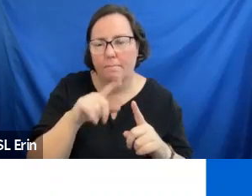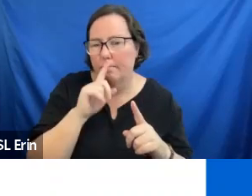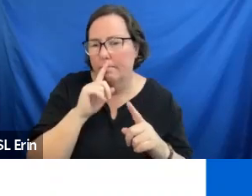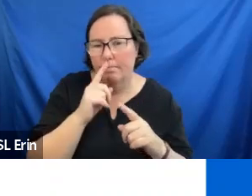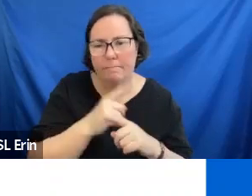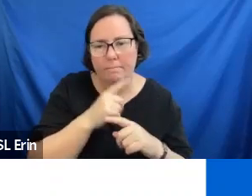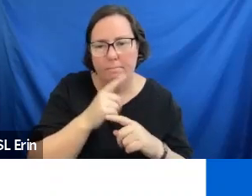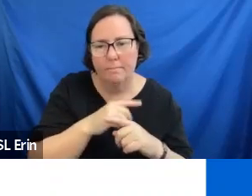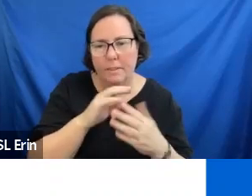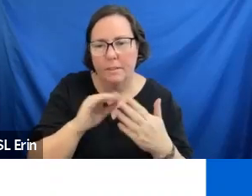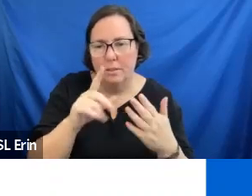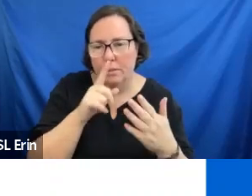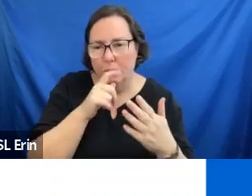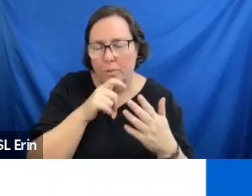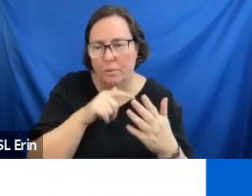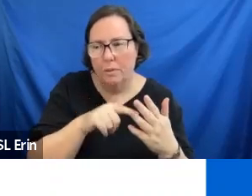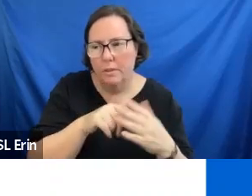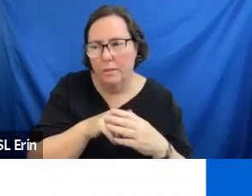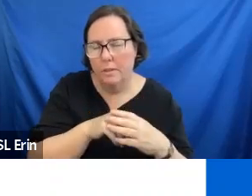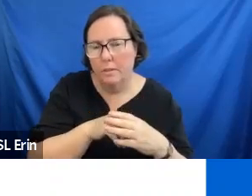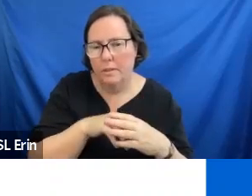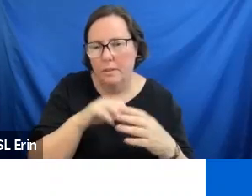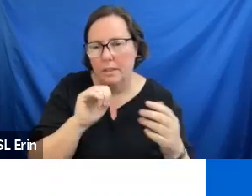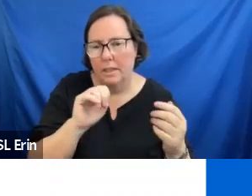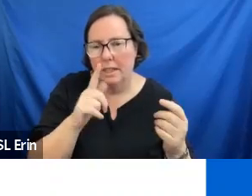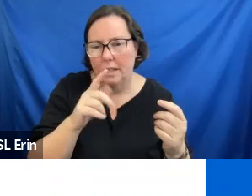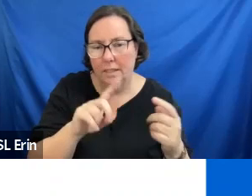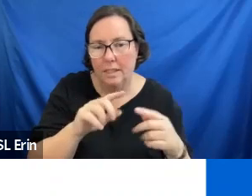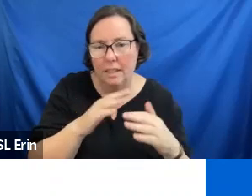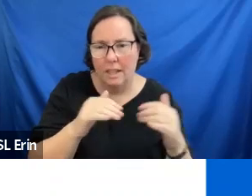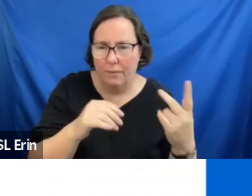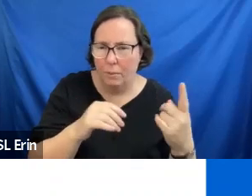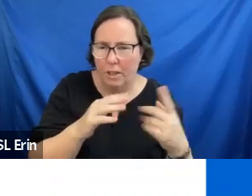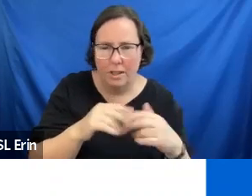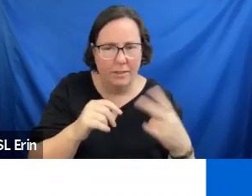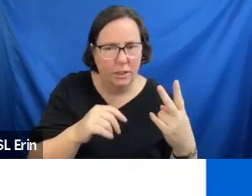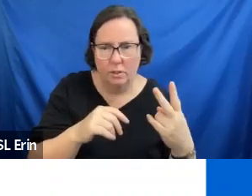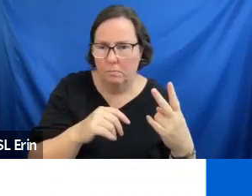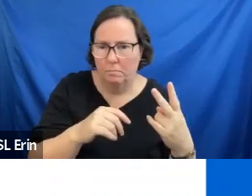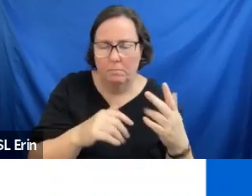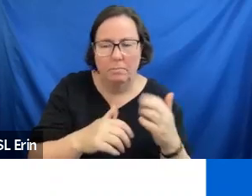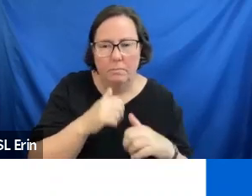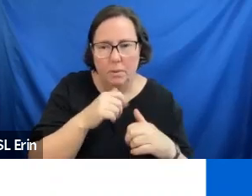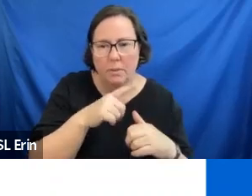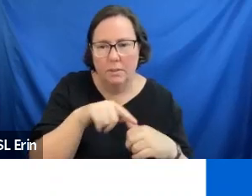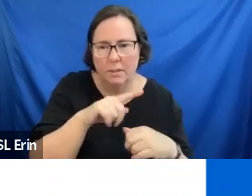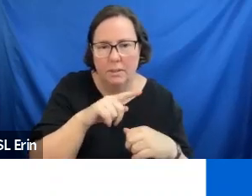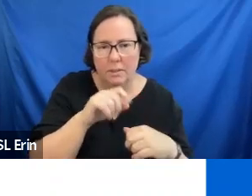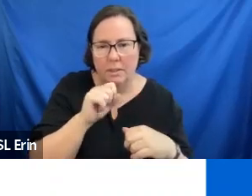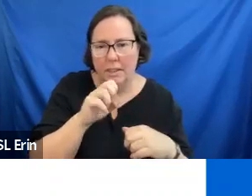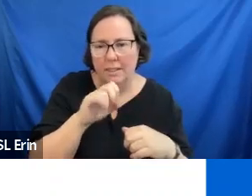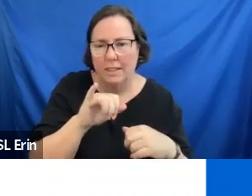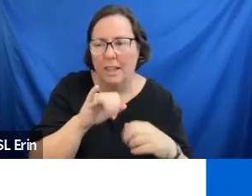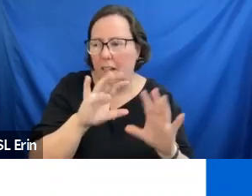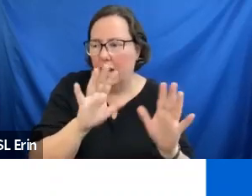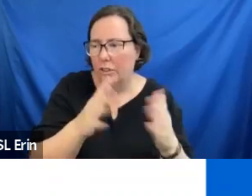typically students who are like ELD level 1 and 2, most likely they are in like SCI classrooms.